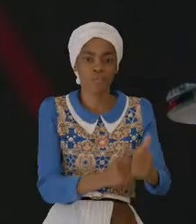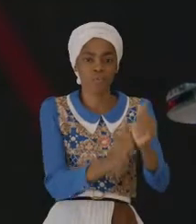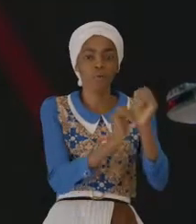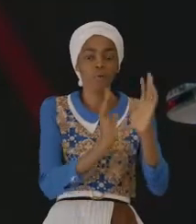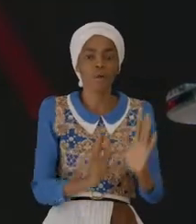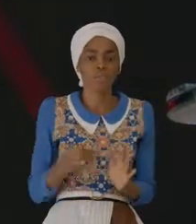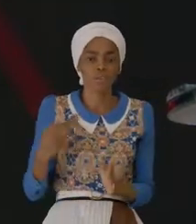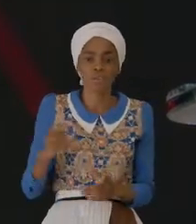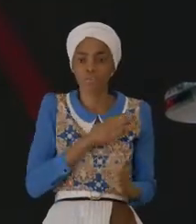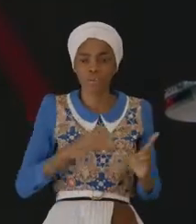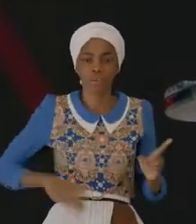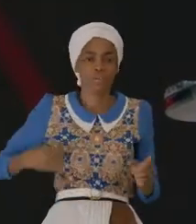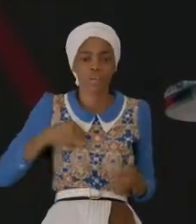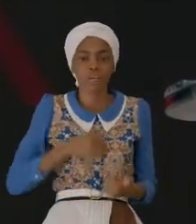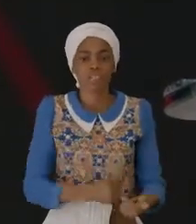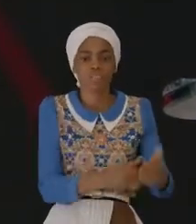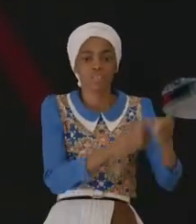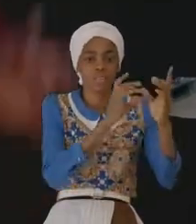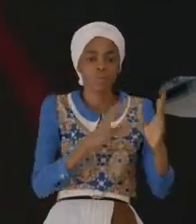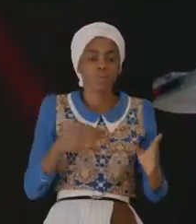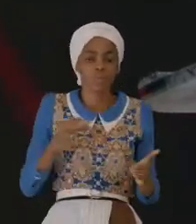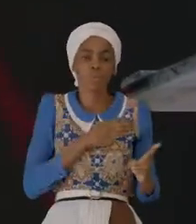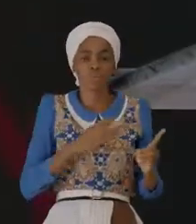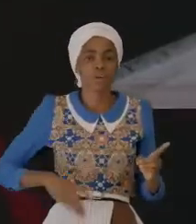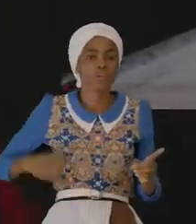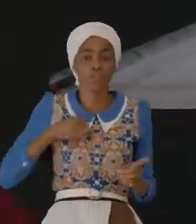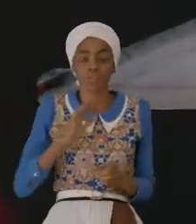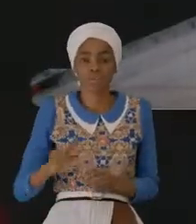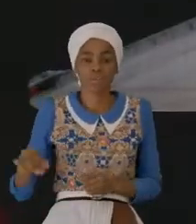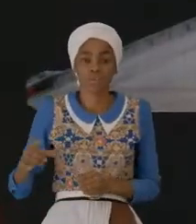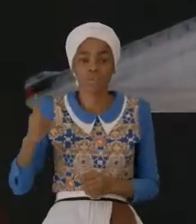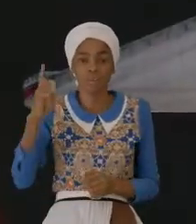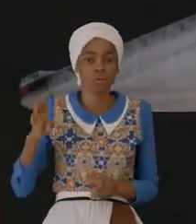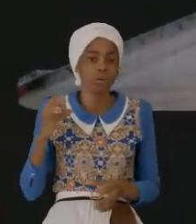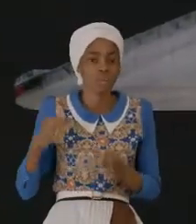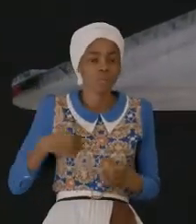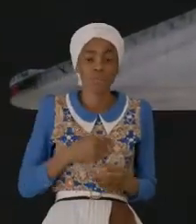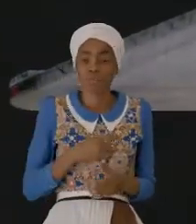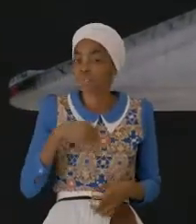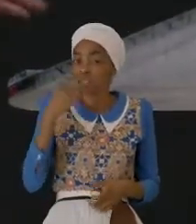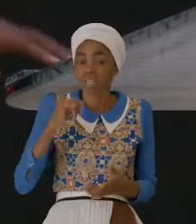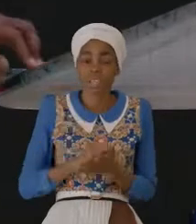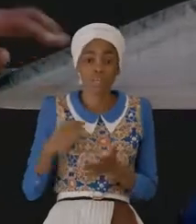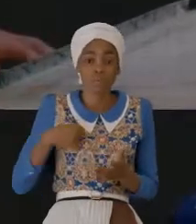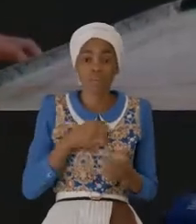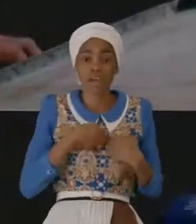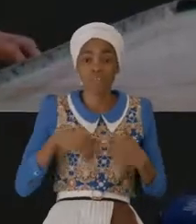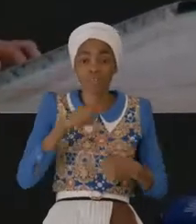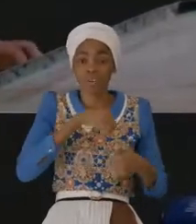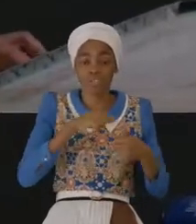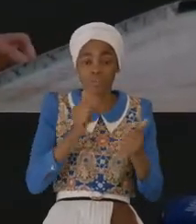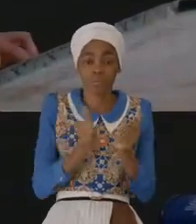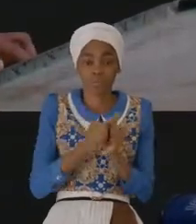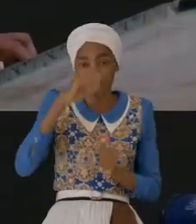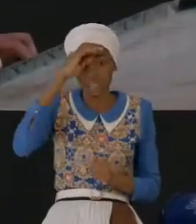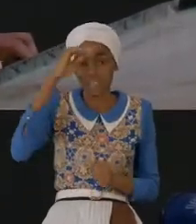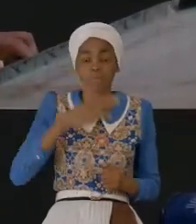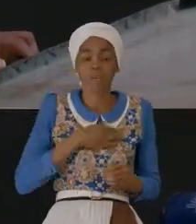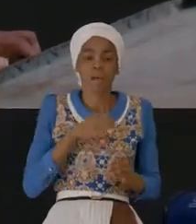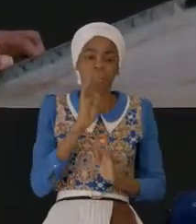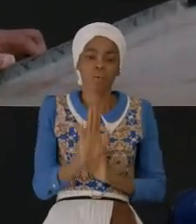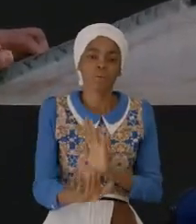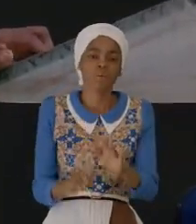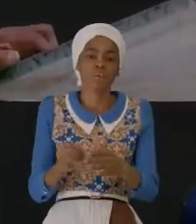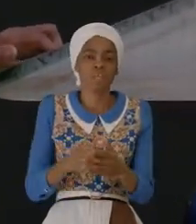were Disciples of Christ who are children of God if we say we have fellowship with him and walk in